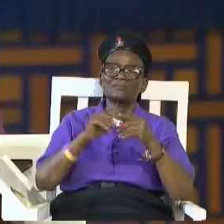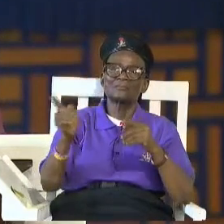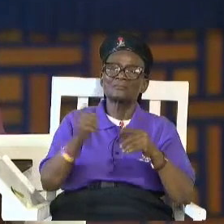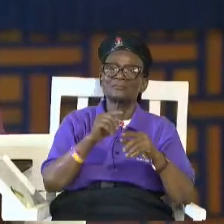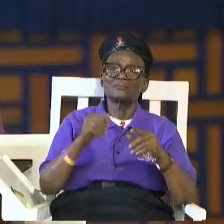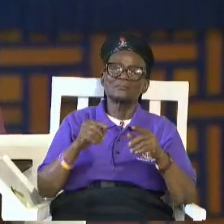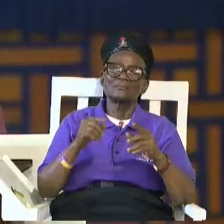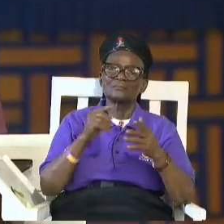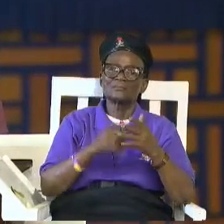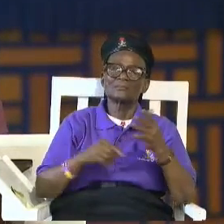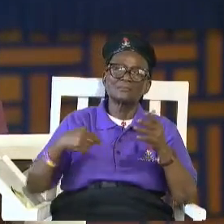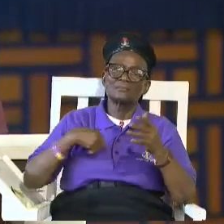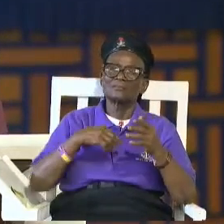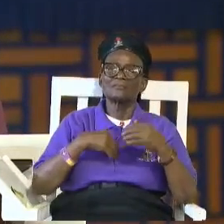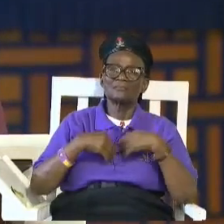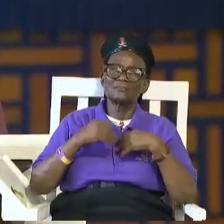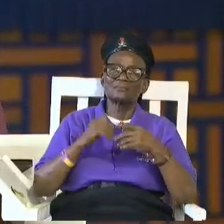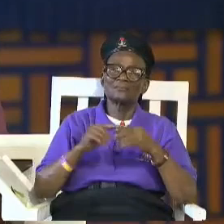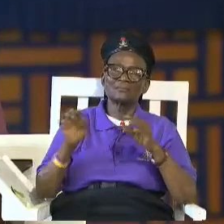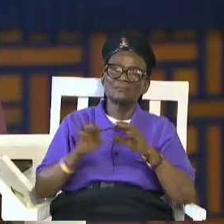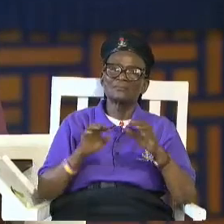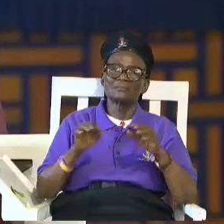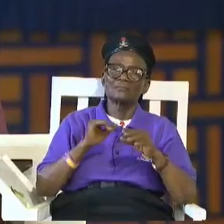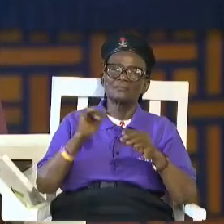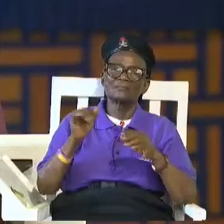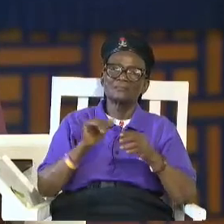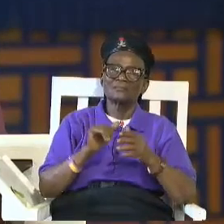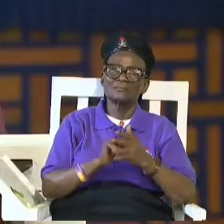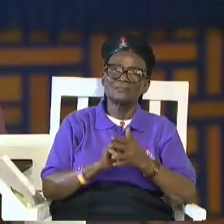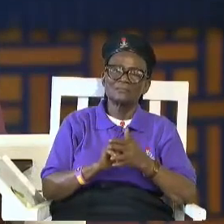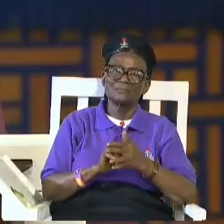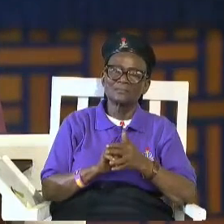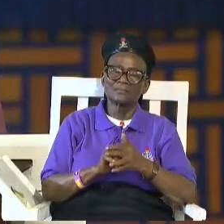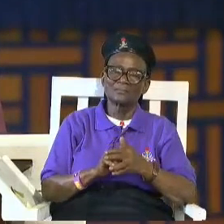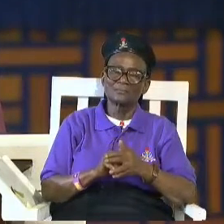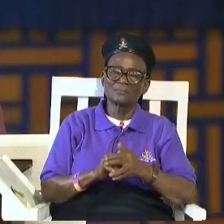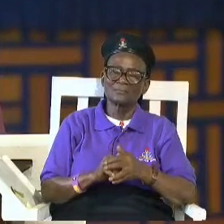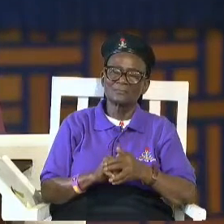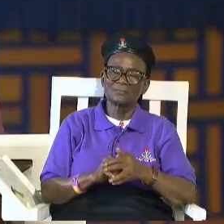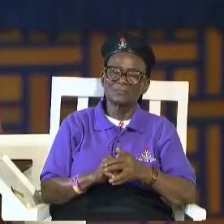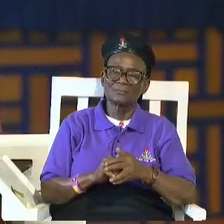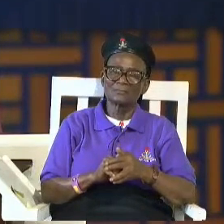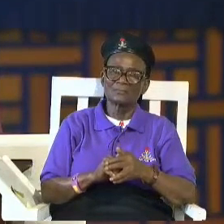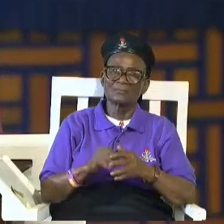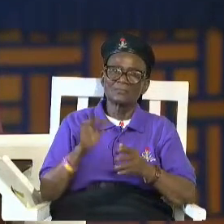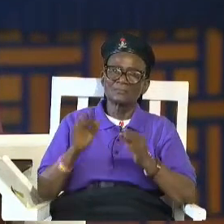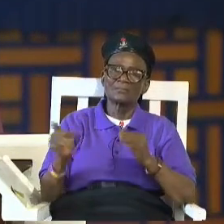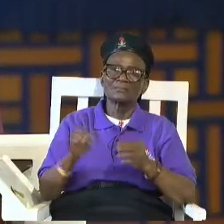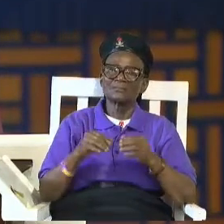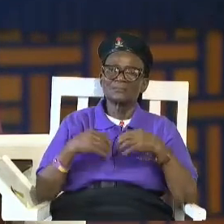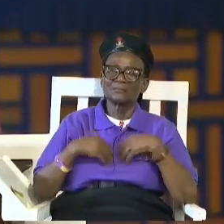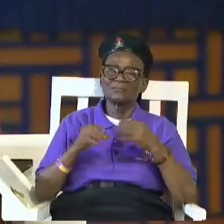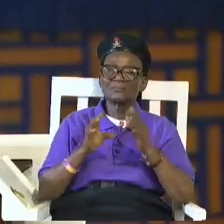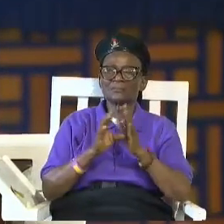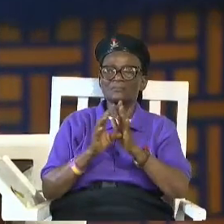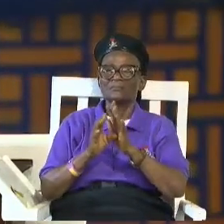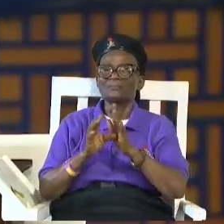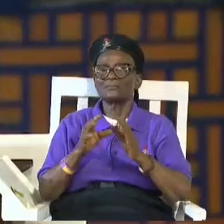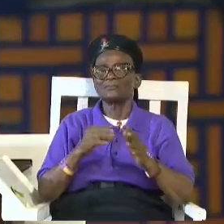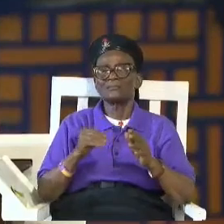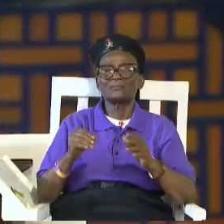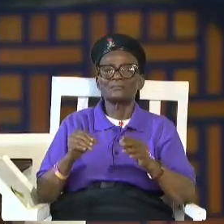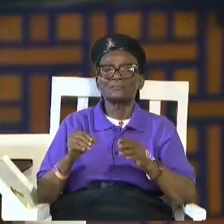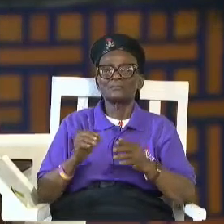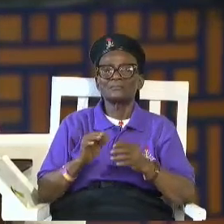the altar. So they will give you a card which you will fill. We'll do that very quickly.